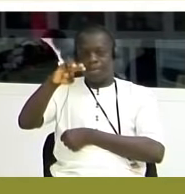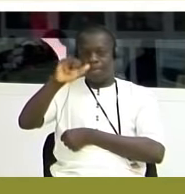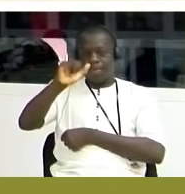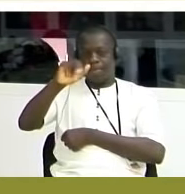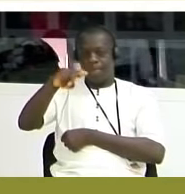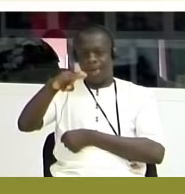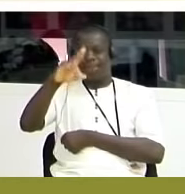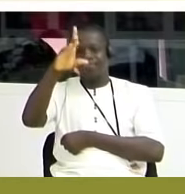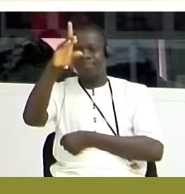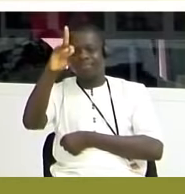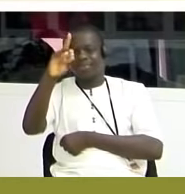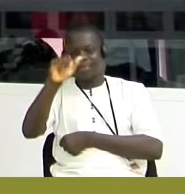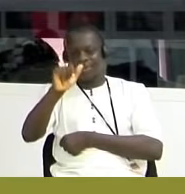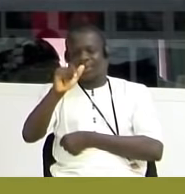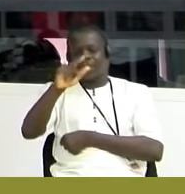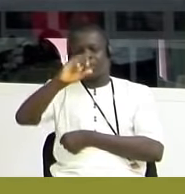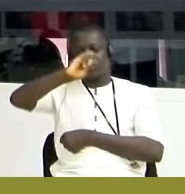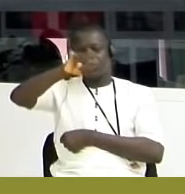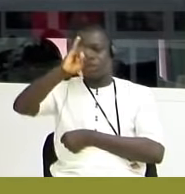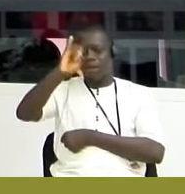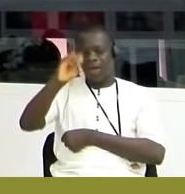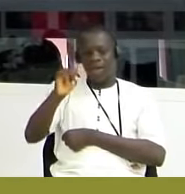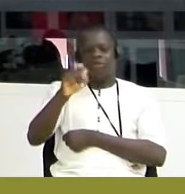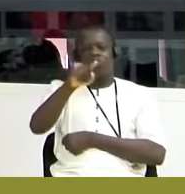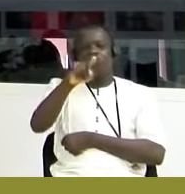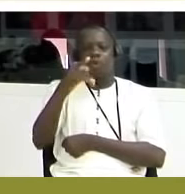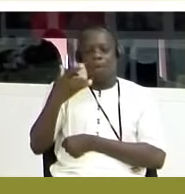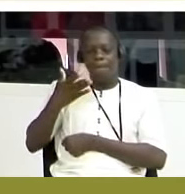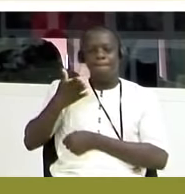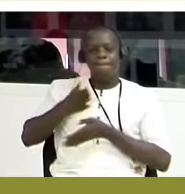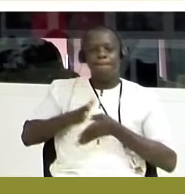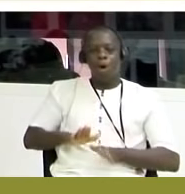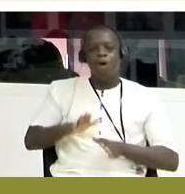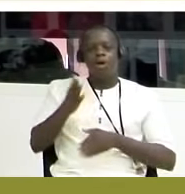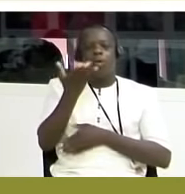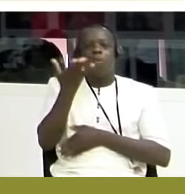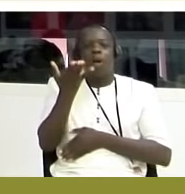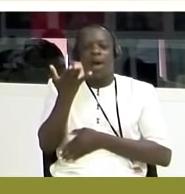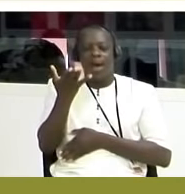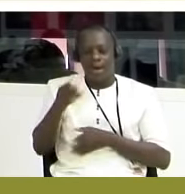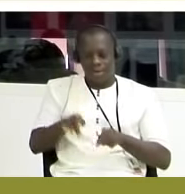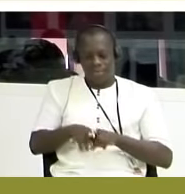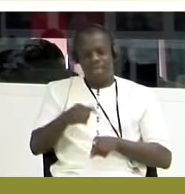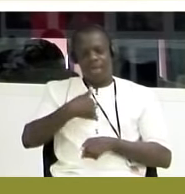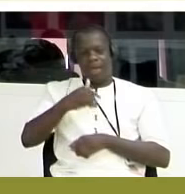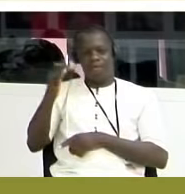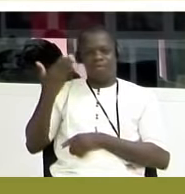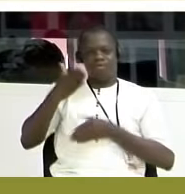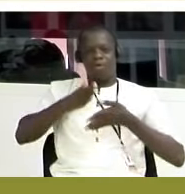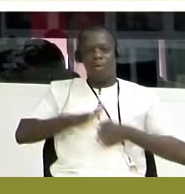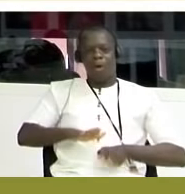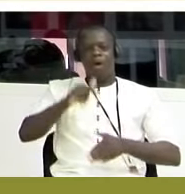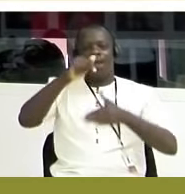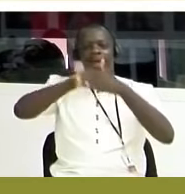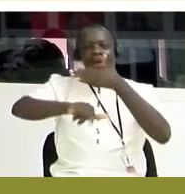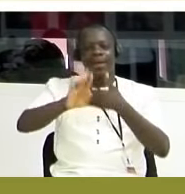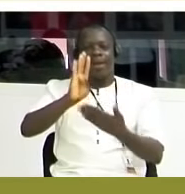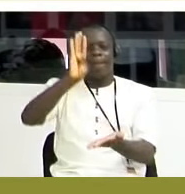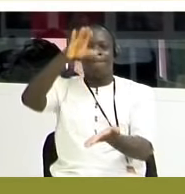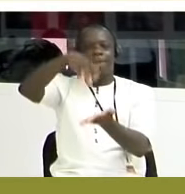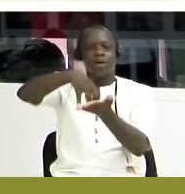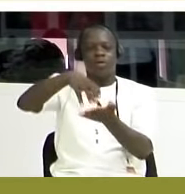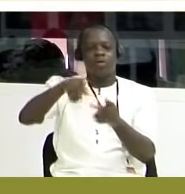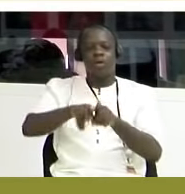Mr. Badjie, can you tell us when and where you were born? I was born in Banjul on the 2nd of August